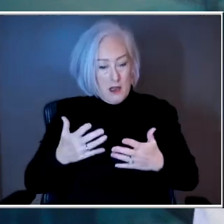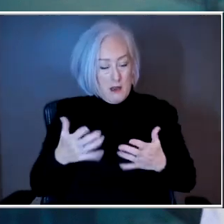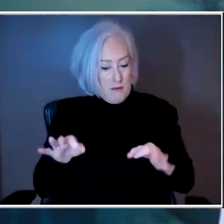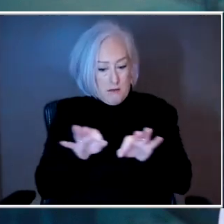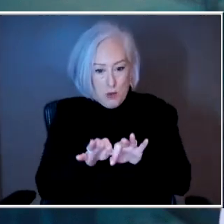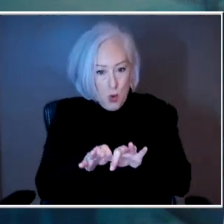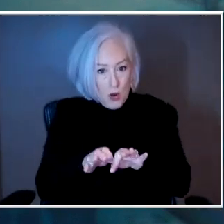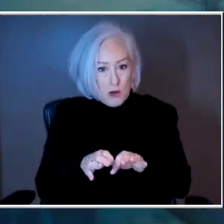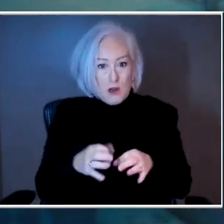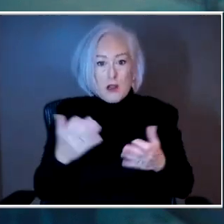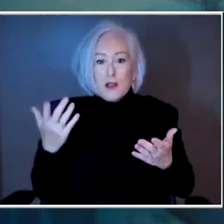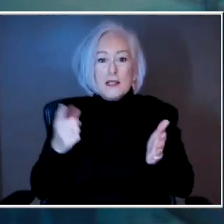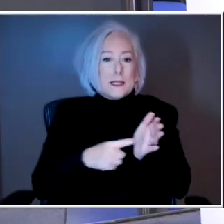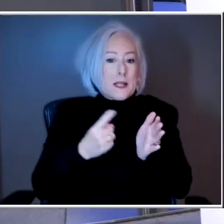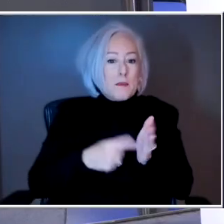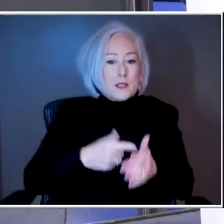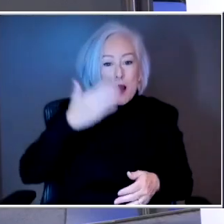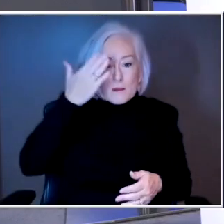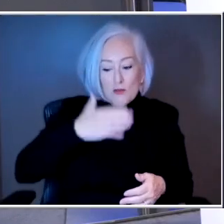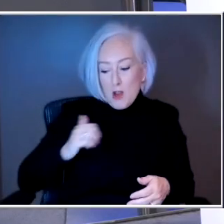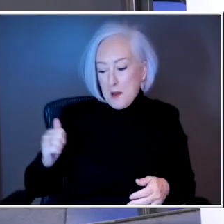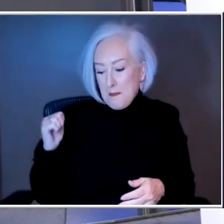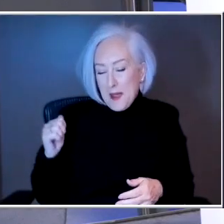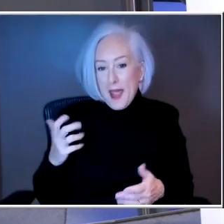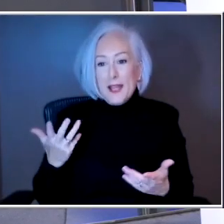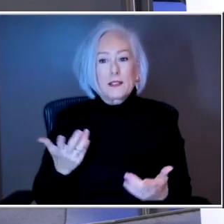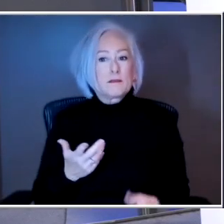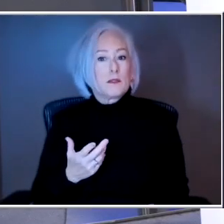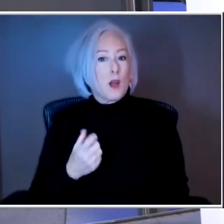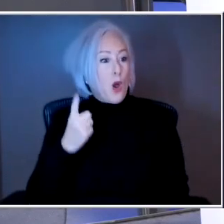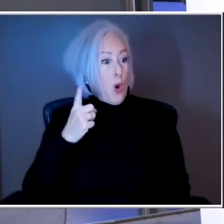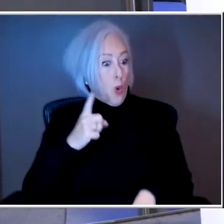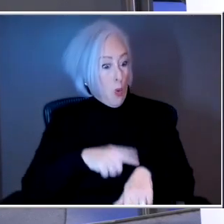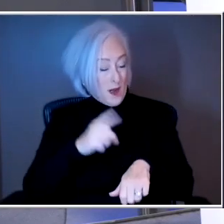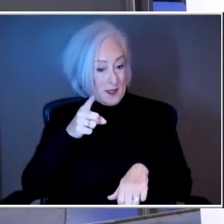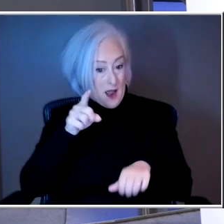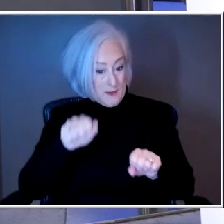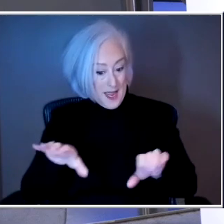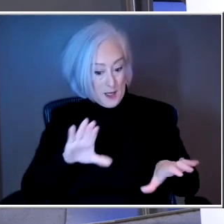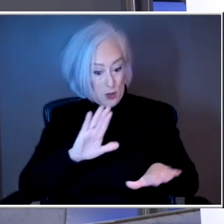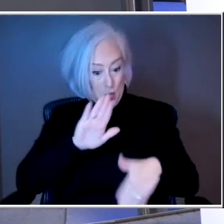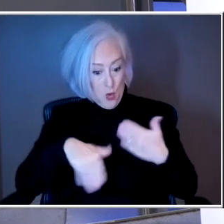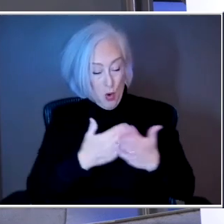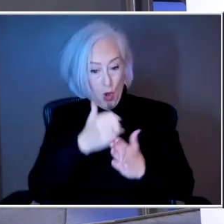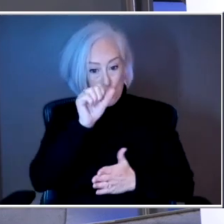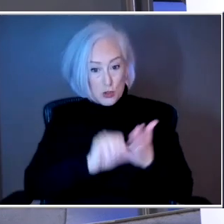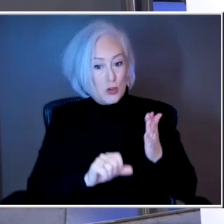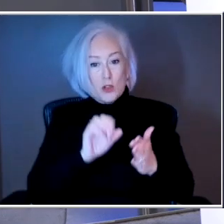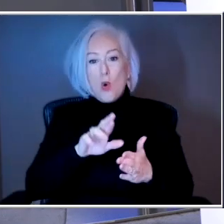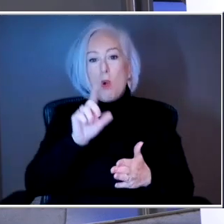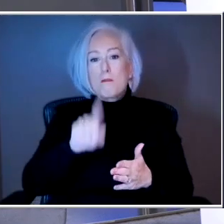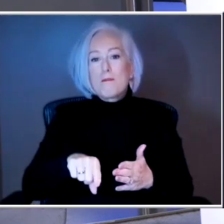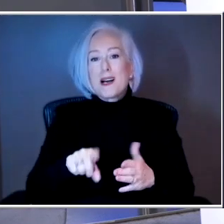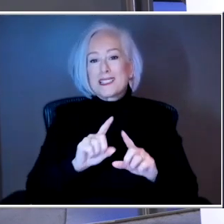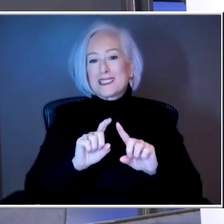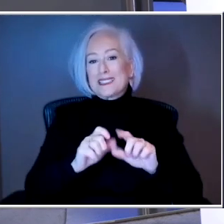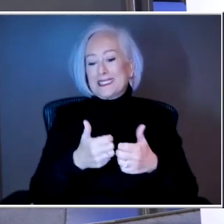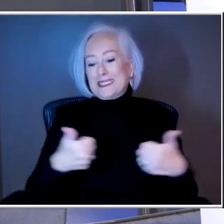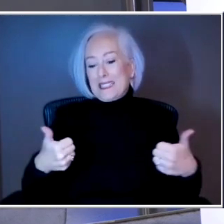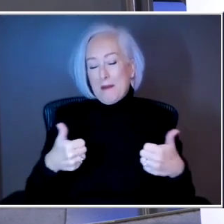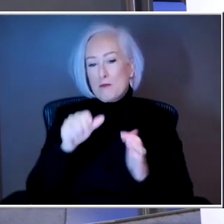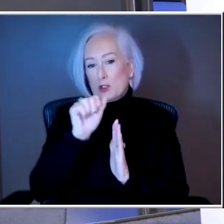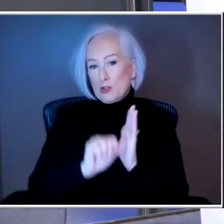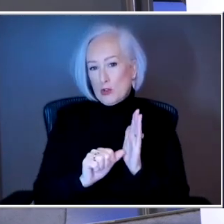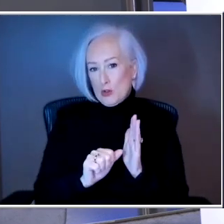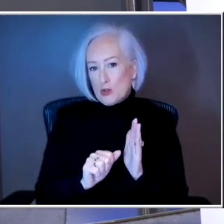and the back. So is it a one-stop shop there? Are you able to do everything at once, or do they have to come back for maybe a surgery or two if